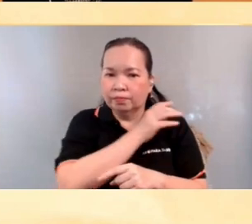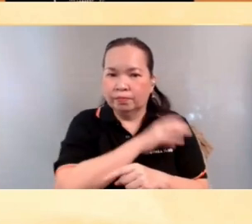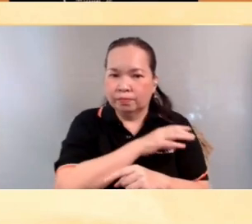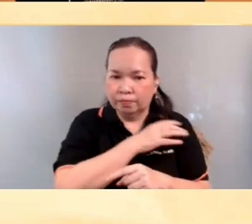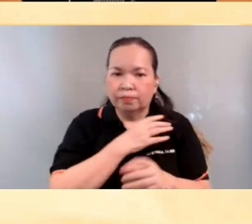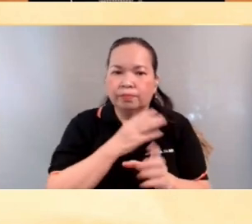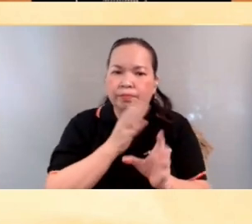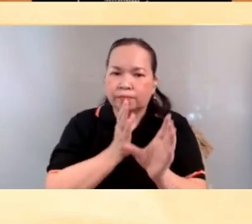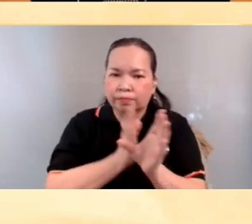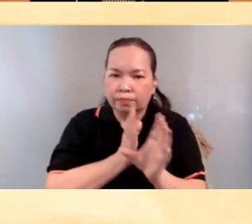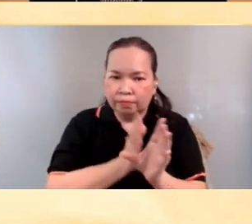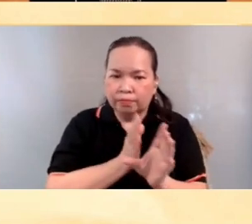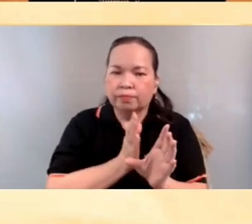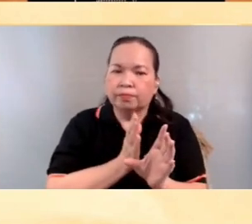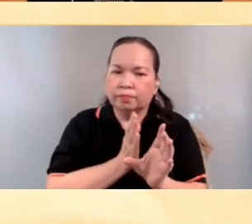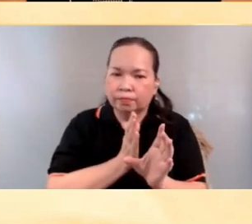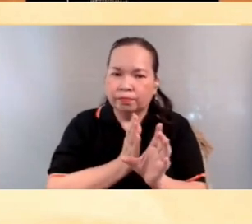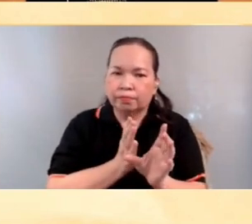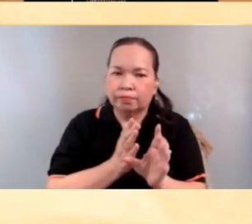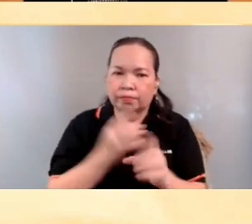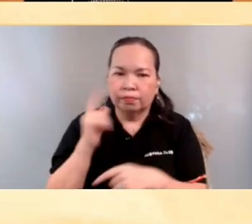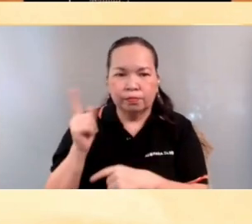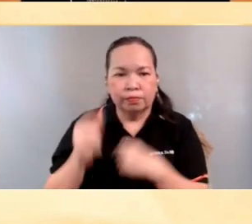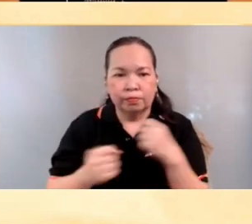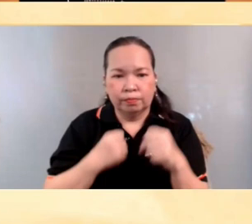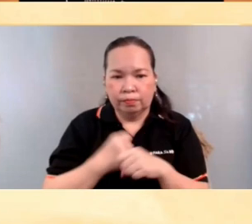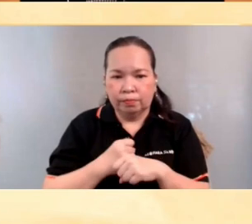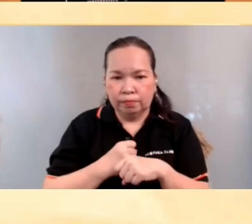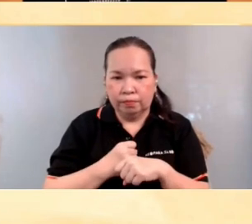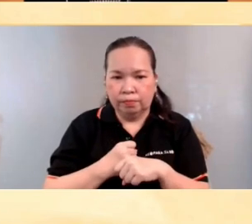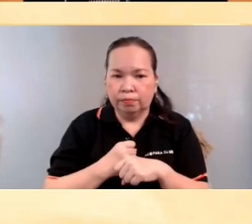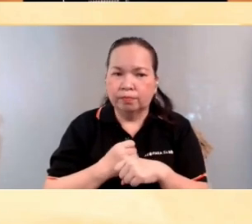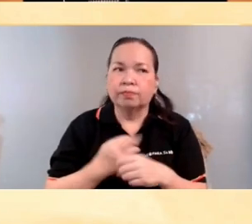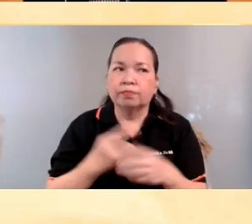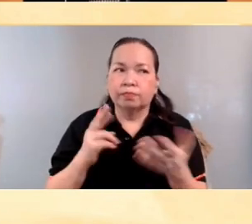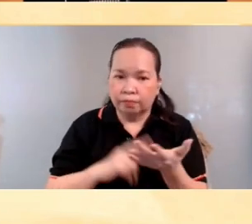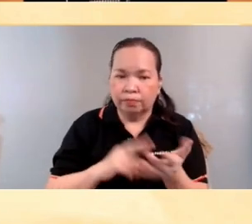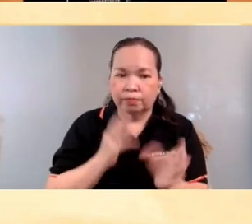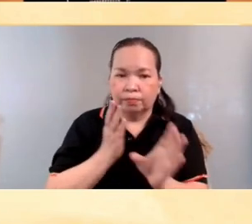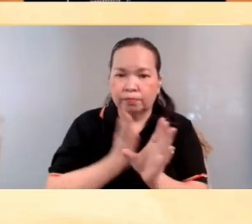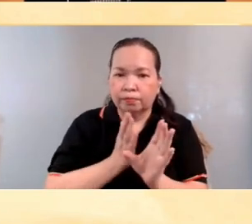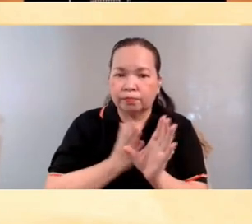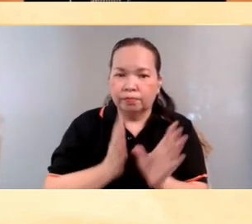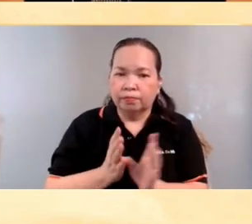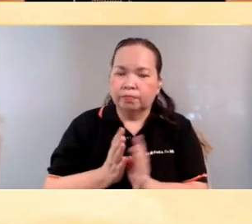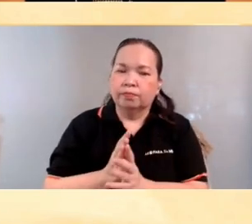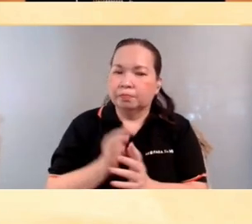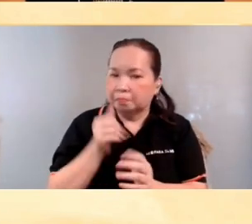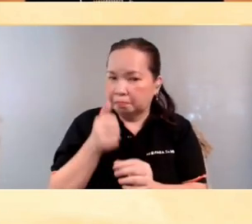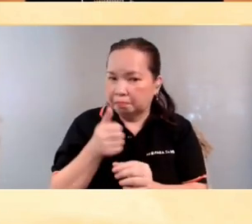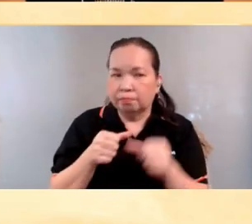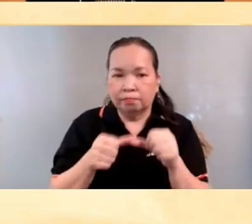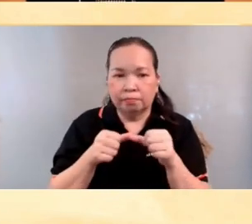and psychological practice for almost 20 years. As a registered psychologist in private practice, she continues to